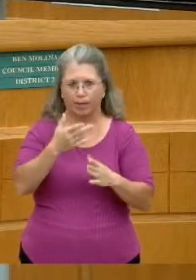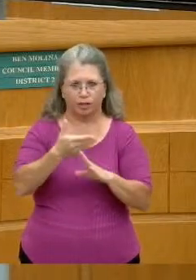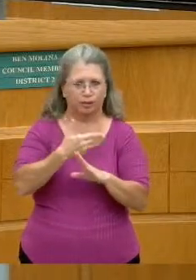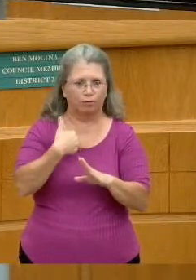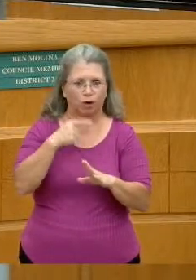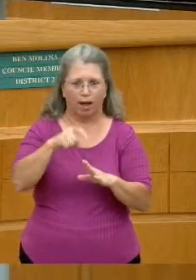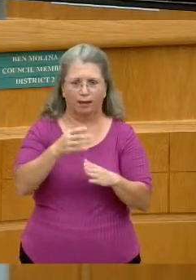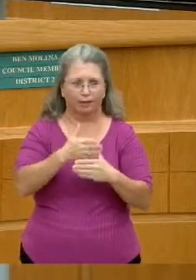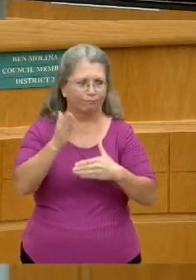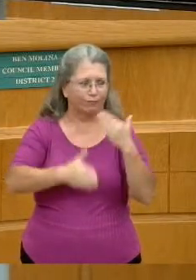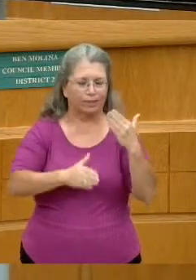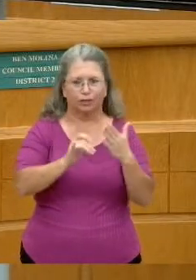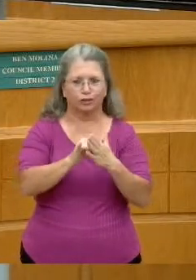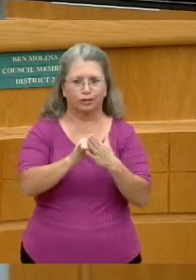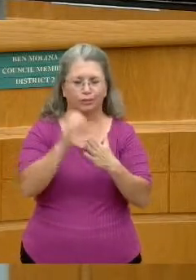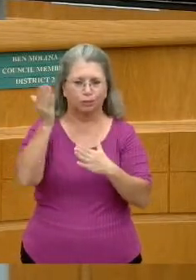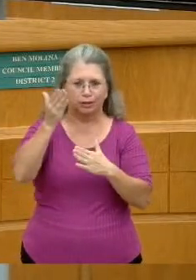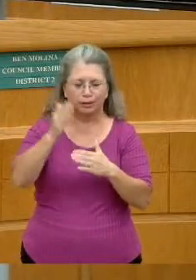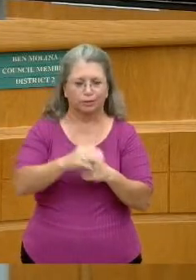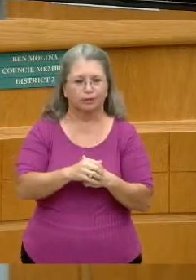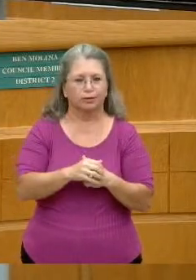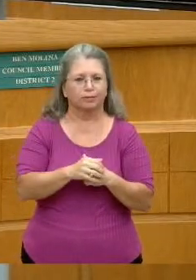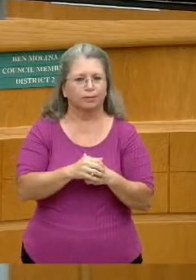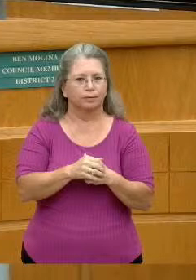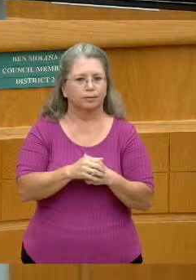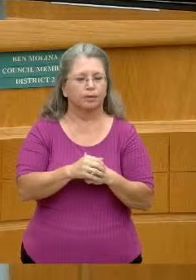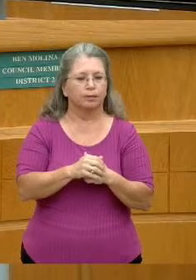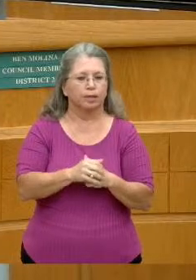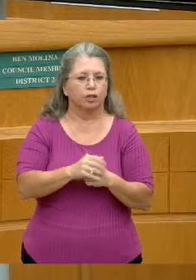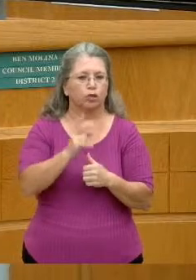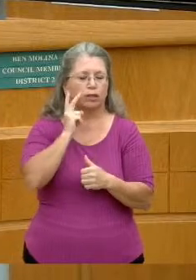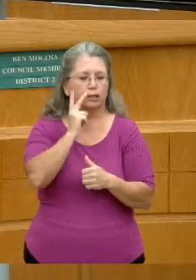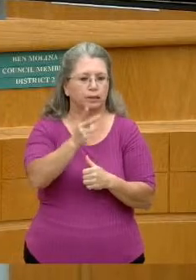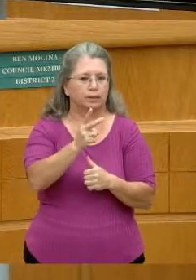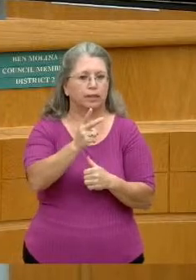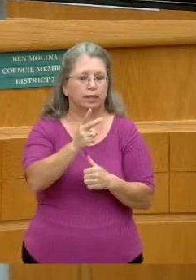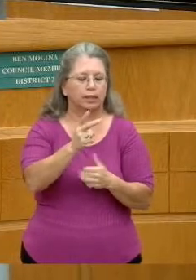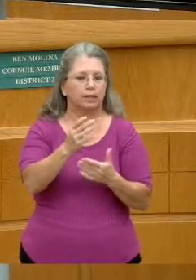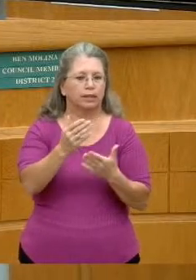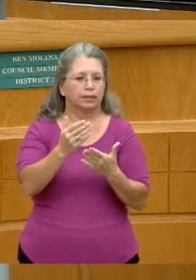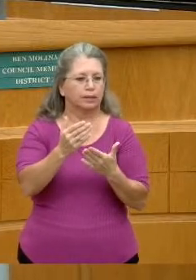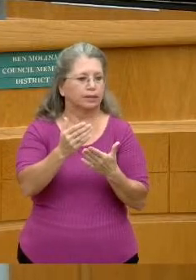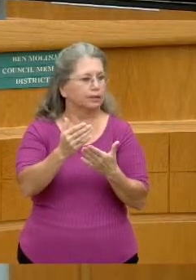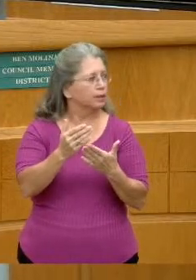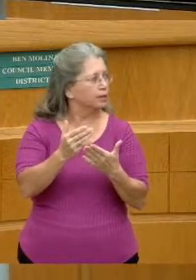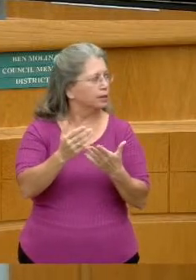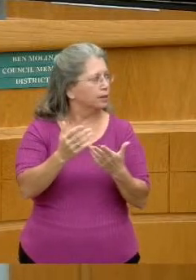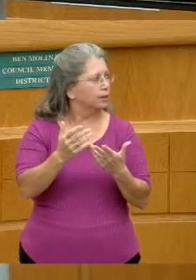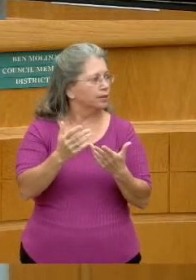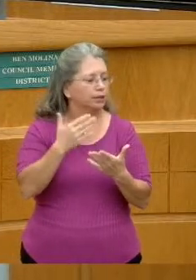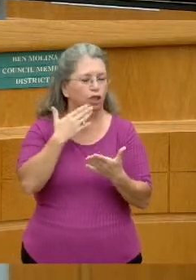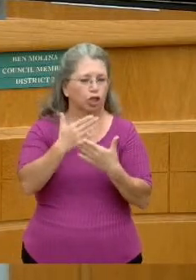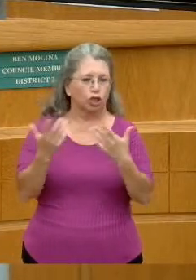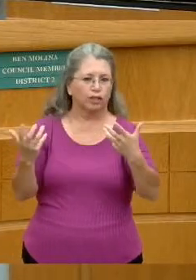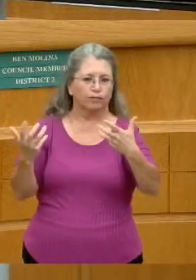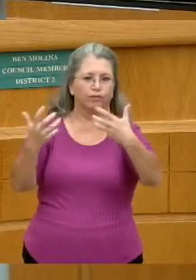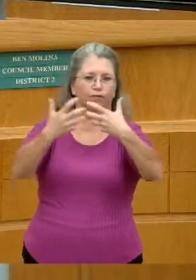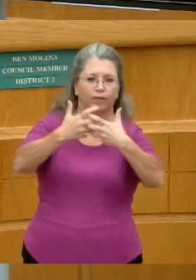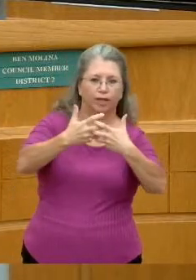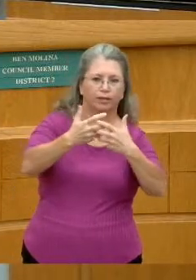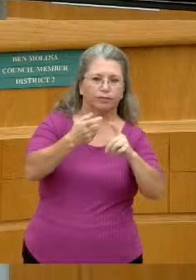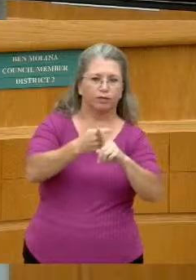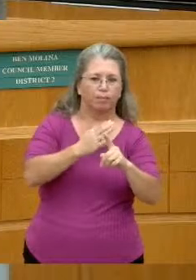the slides. But you can see again, is there's a very nice fit of the data of the model to the data, and